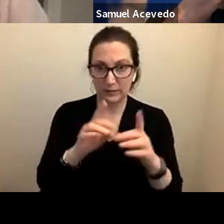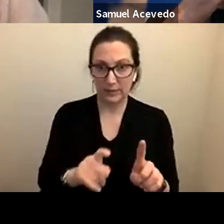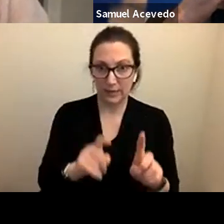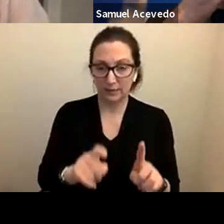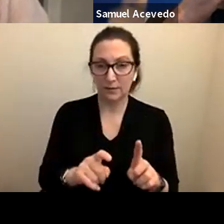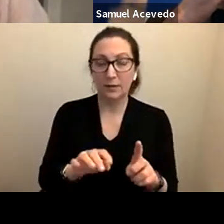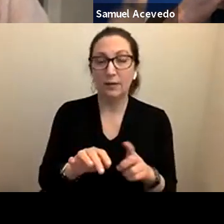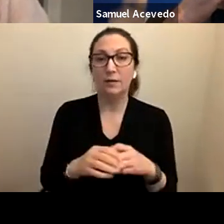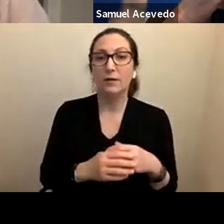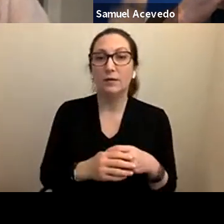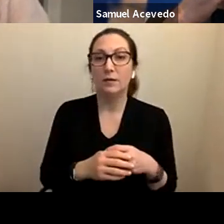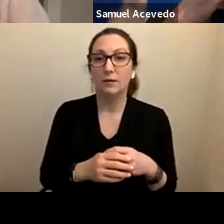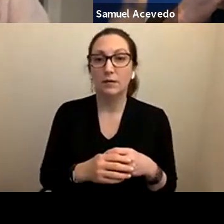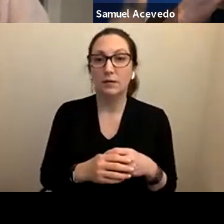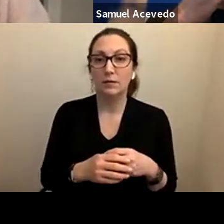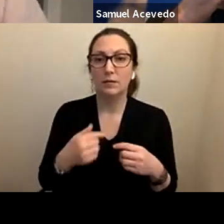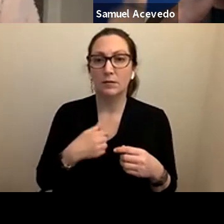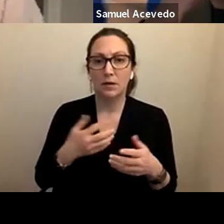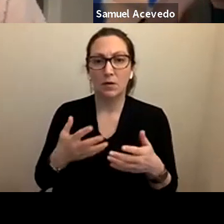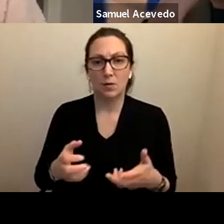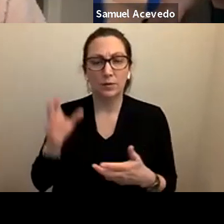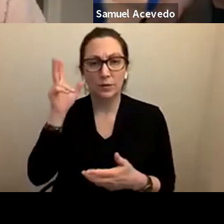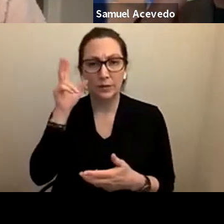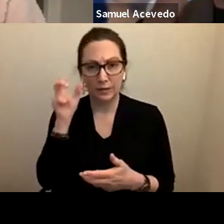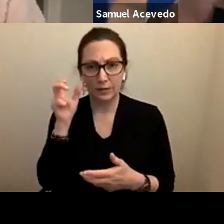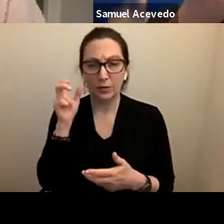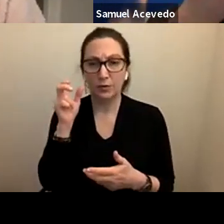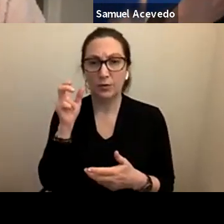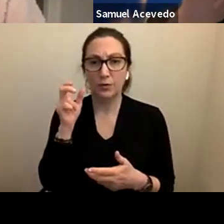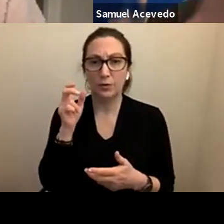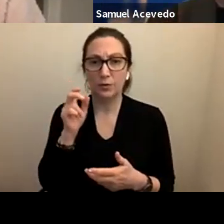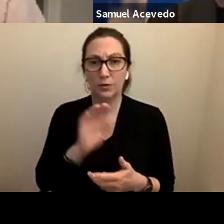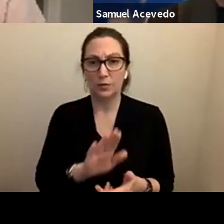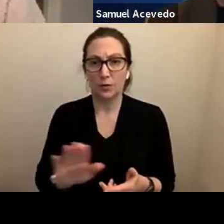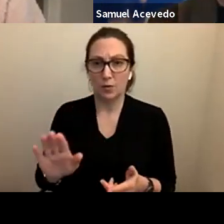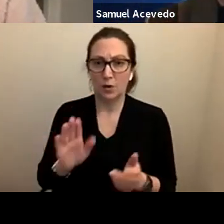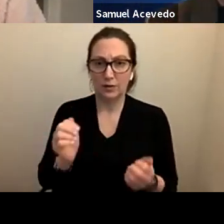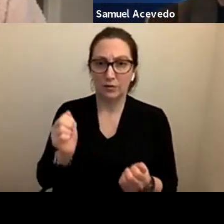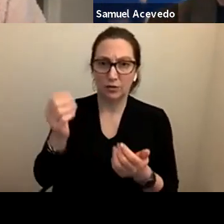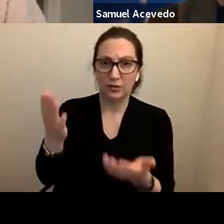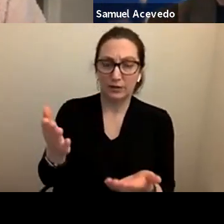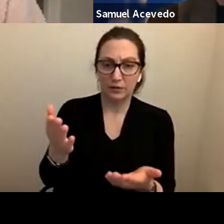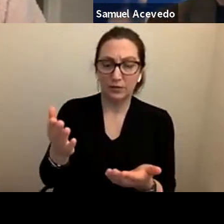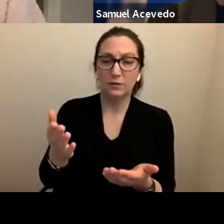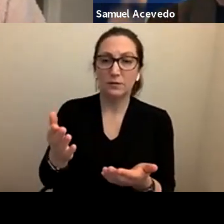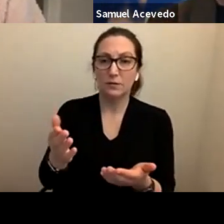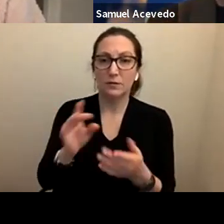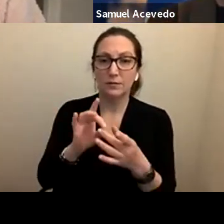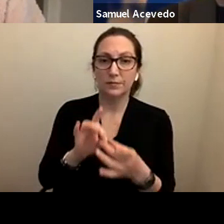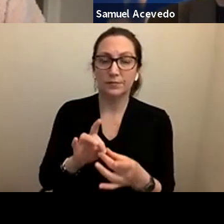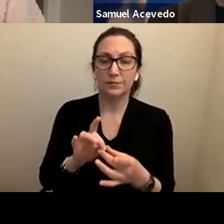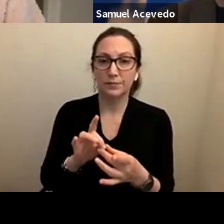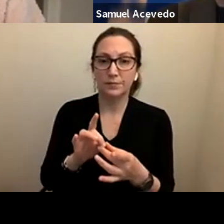to also hear from folks what suggestions around an indicator